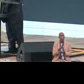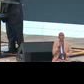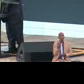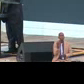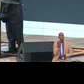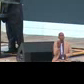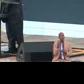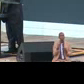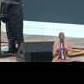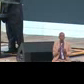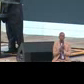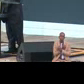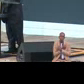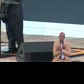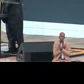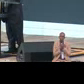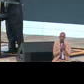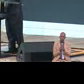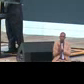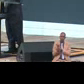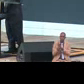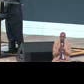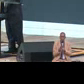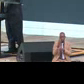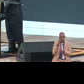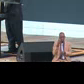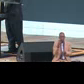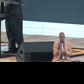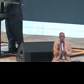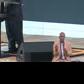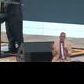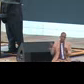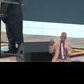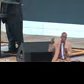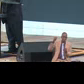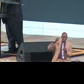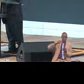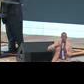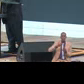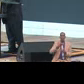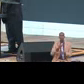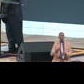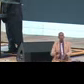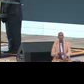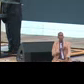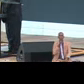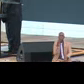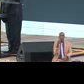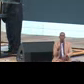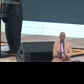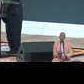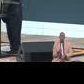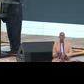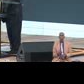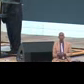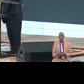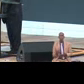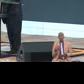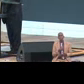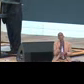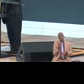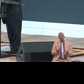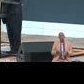supposed to love you and to take care of you until a long time. You know, we